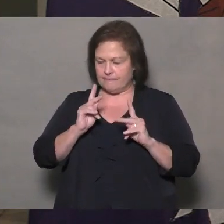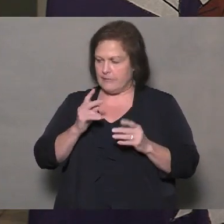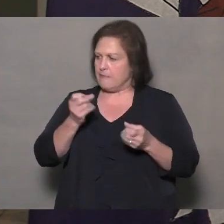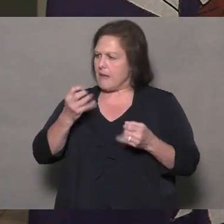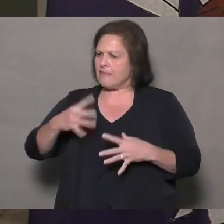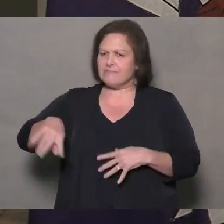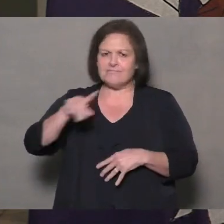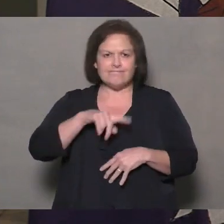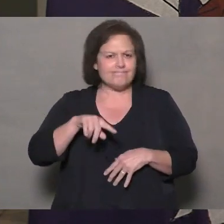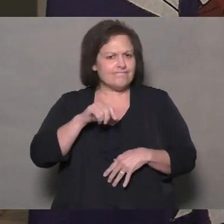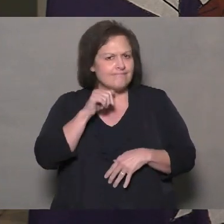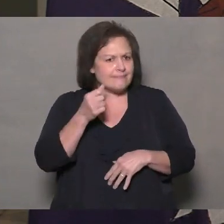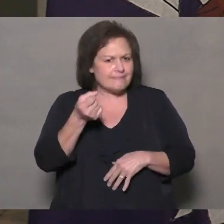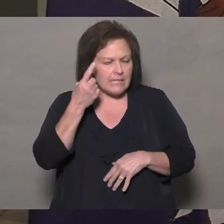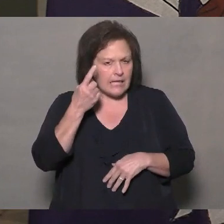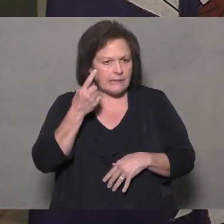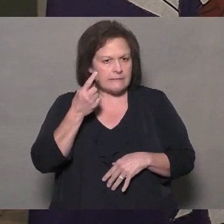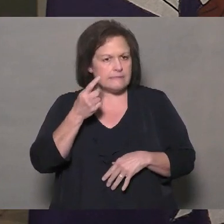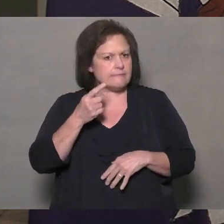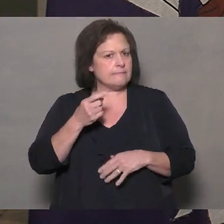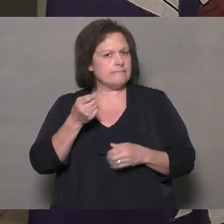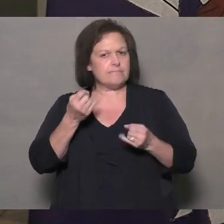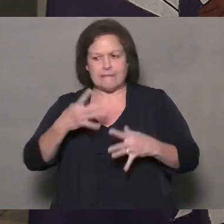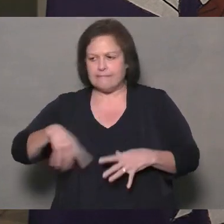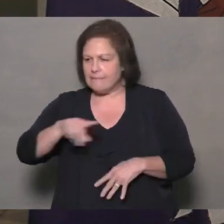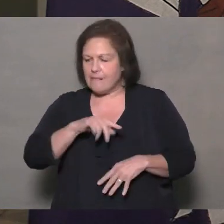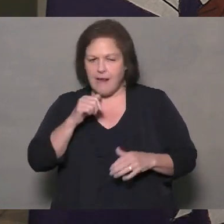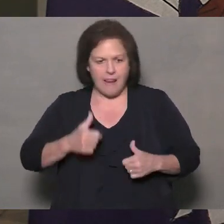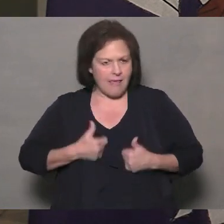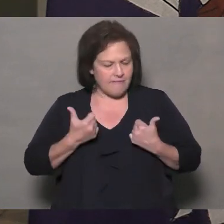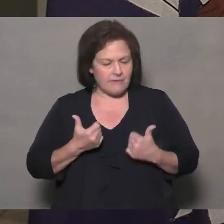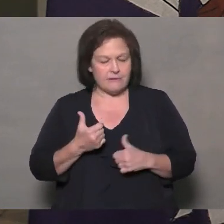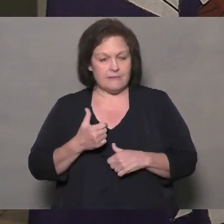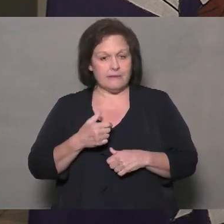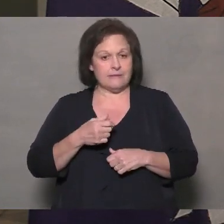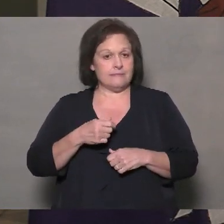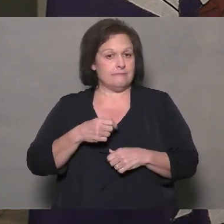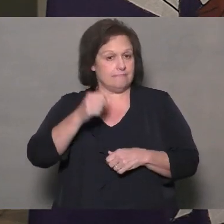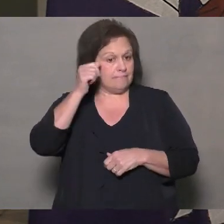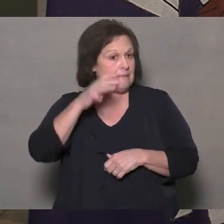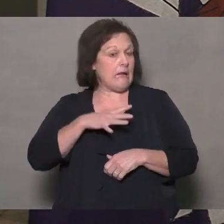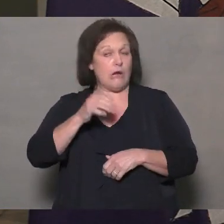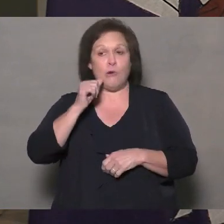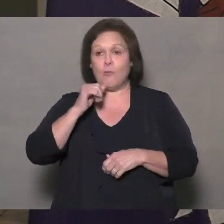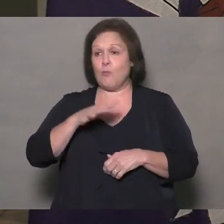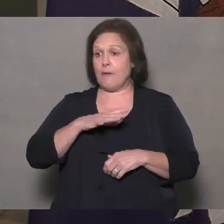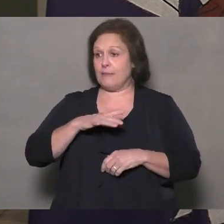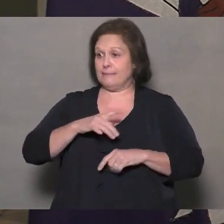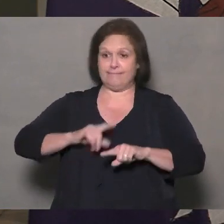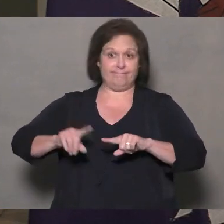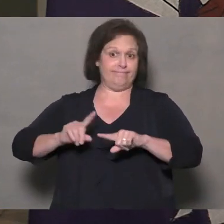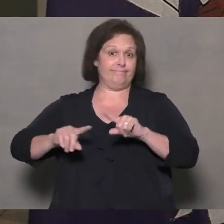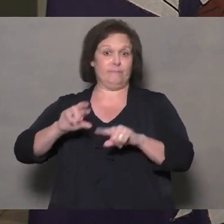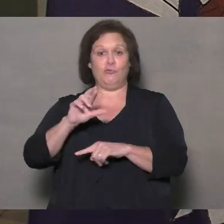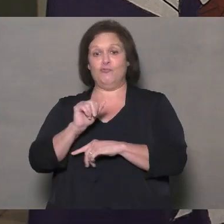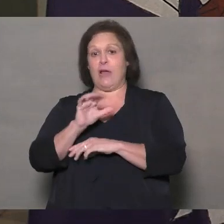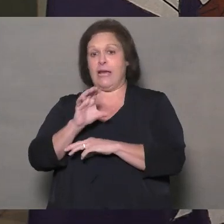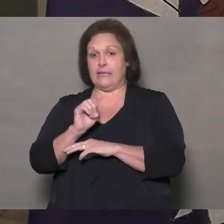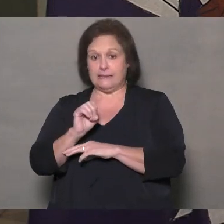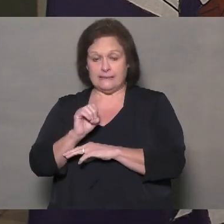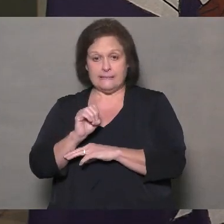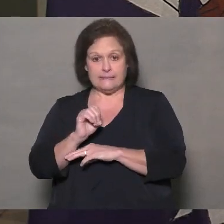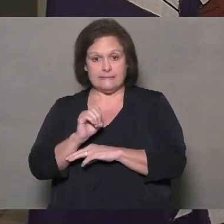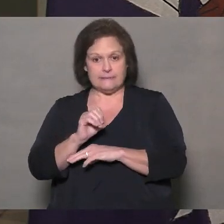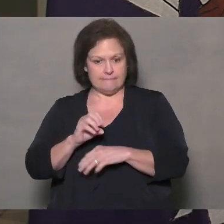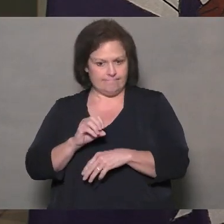not survive. Men and women of every race were forced to expose themselves to the risk